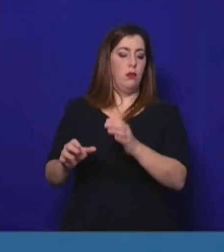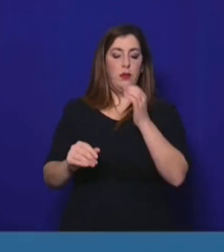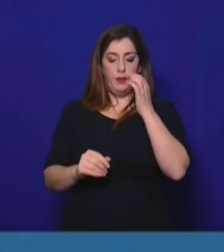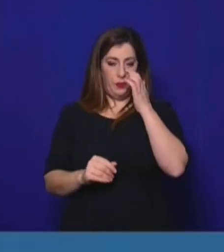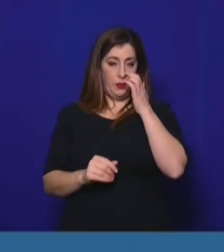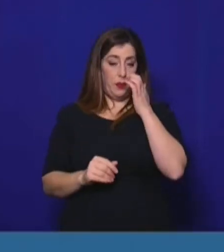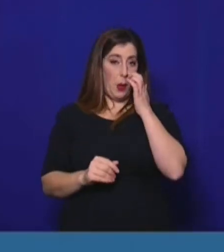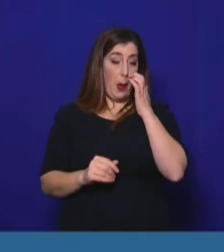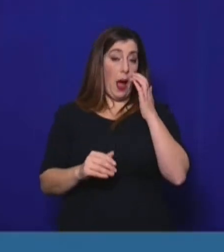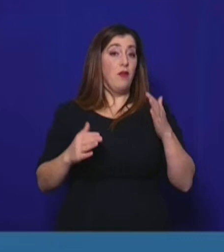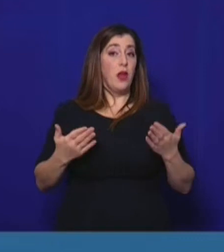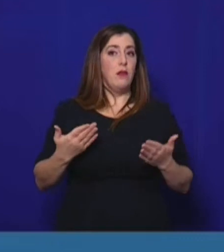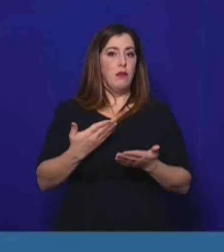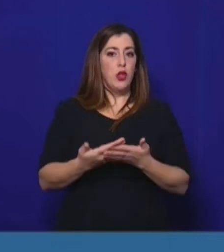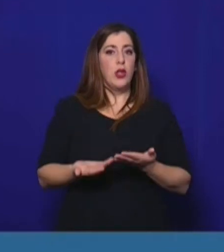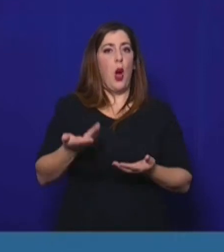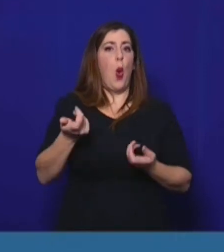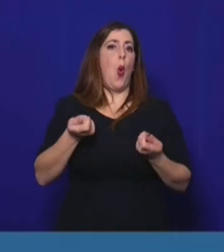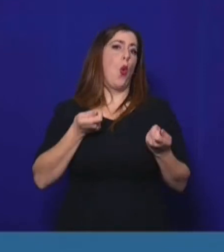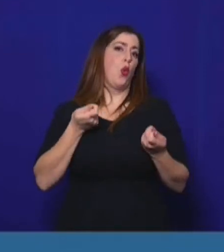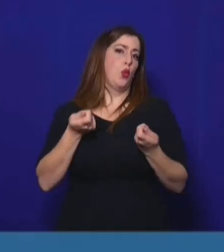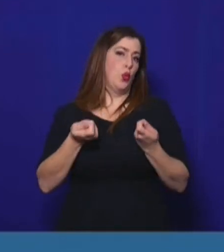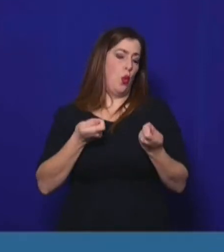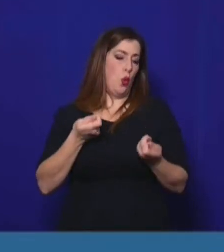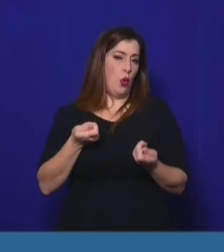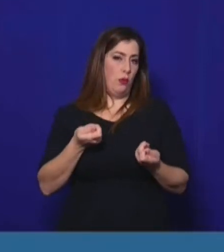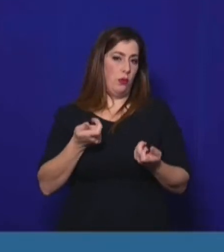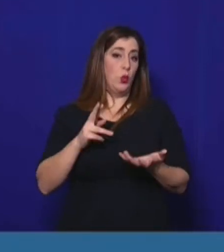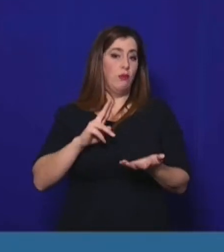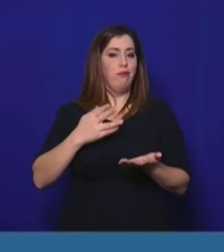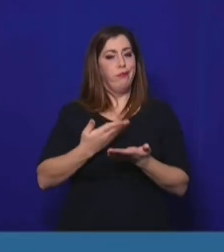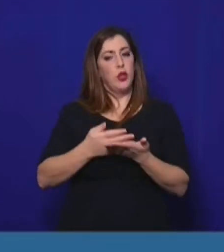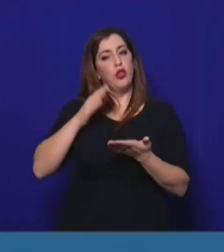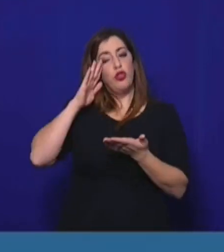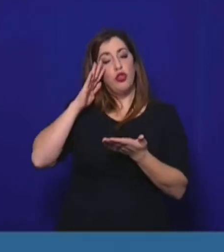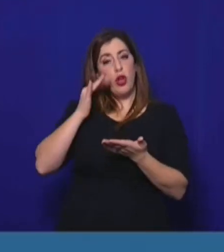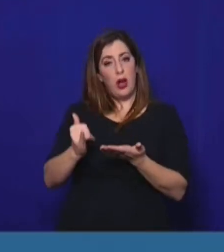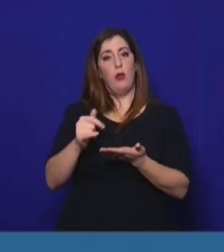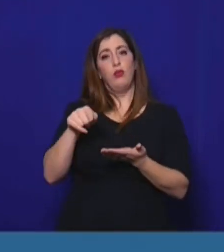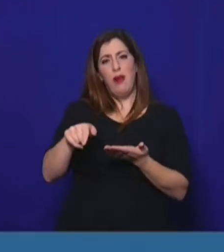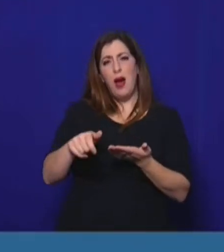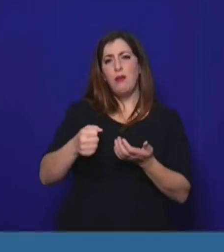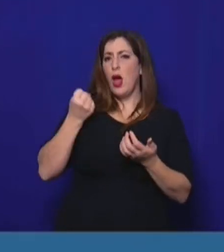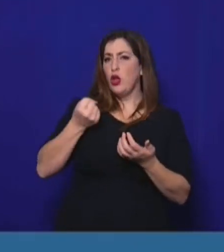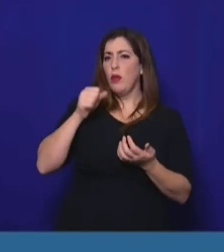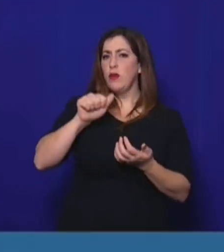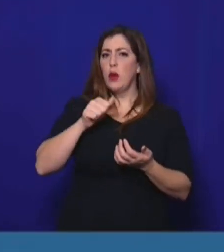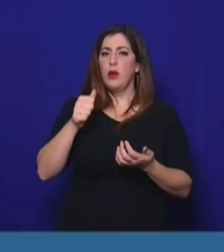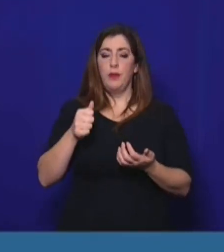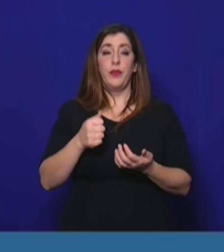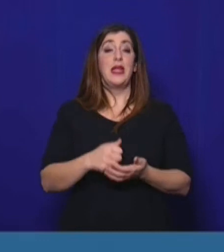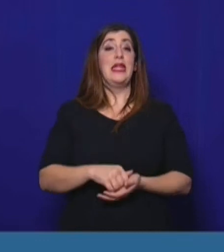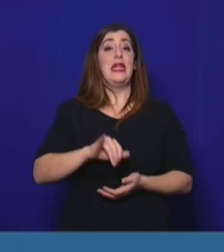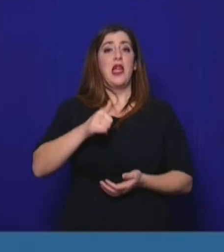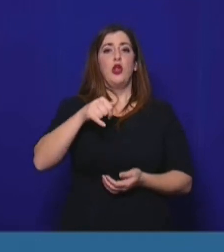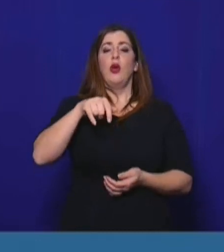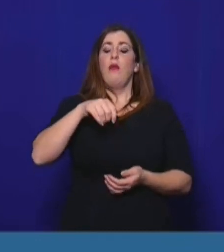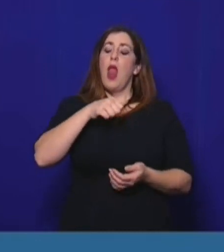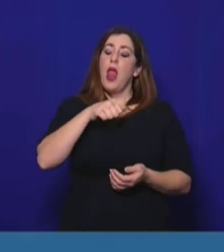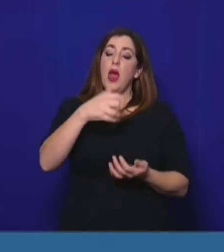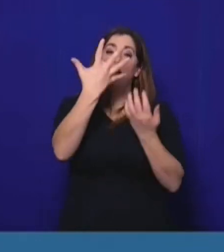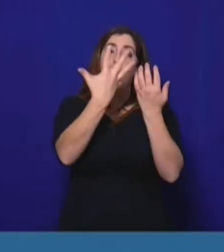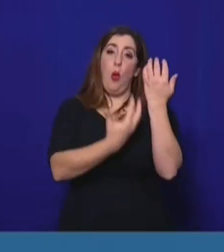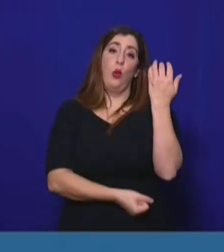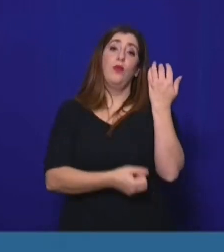stess għaliex importanti li aħna nsegwu s-saħħa tagħhom ukoll. U nfakkarkom ukoll min għadu ma downloadjax l-app